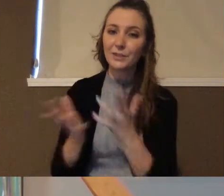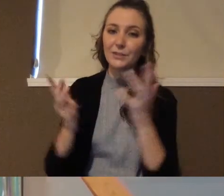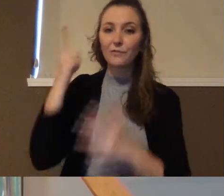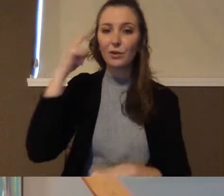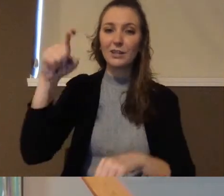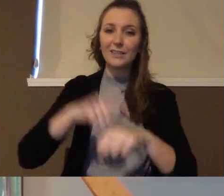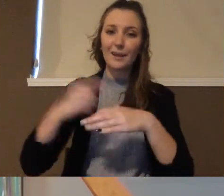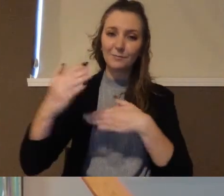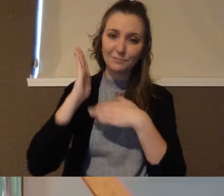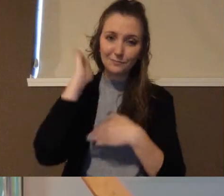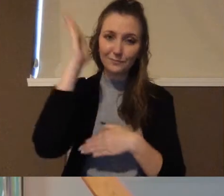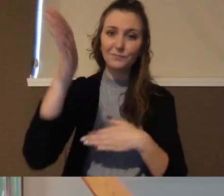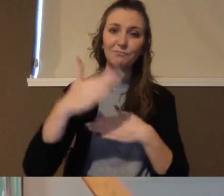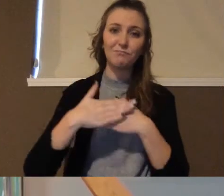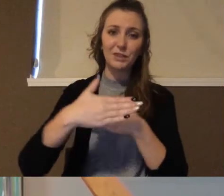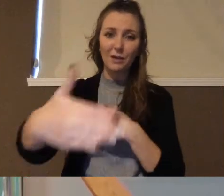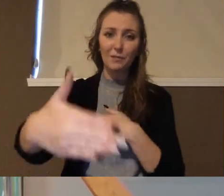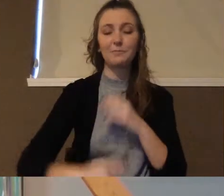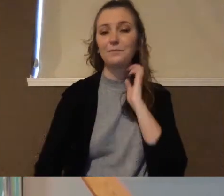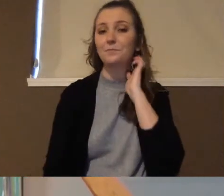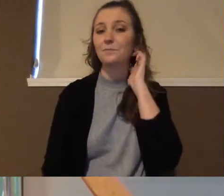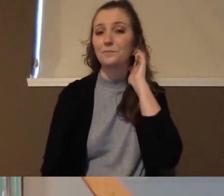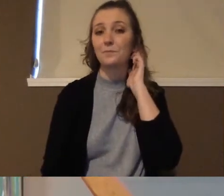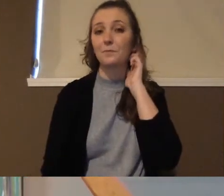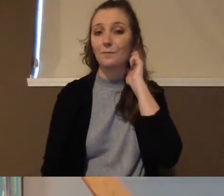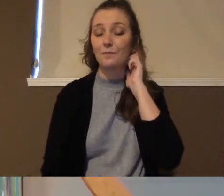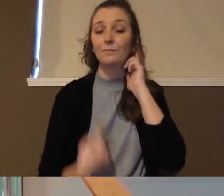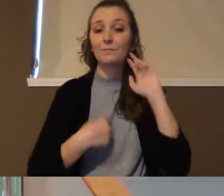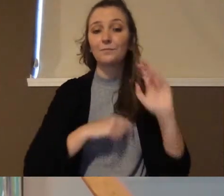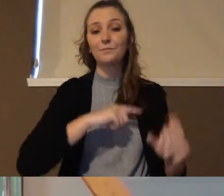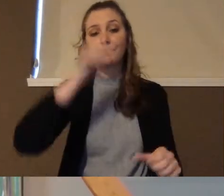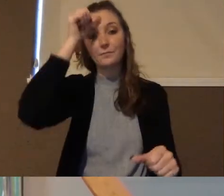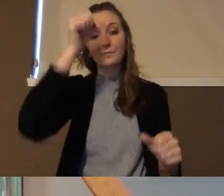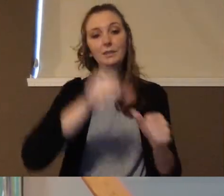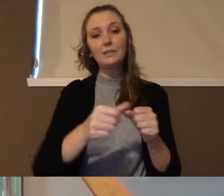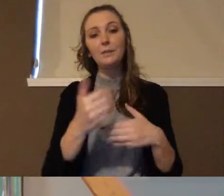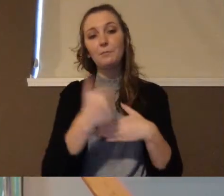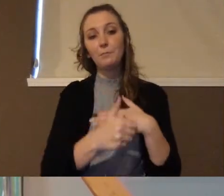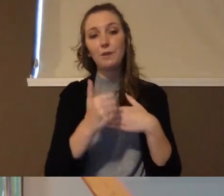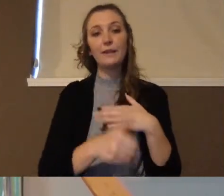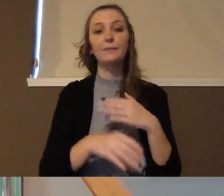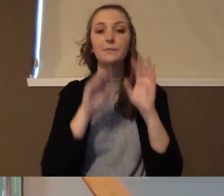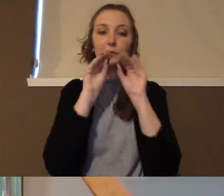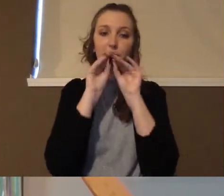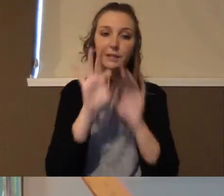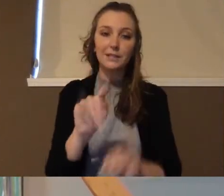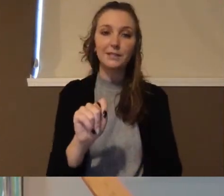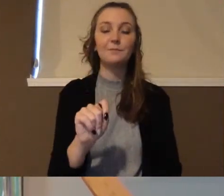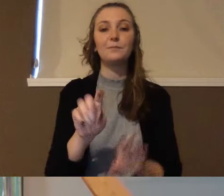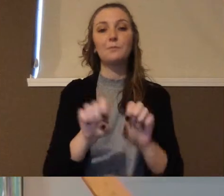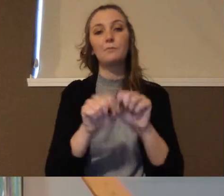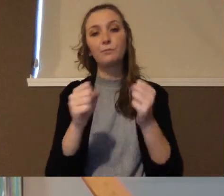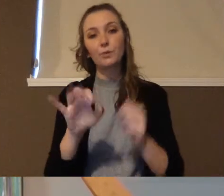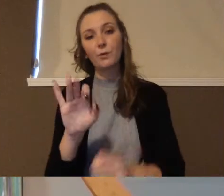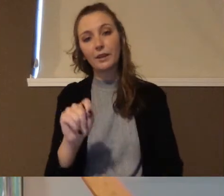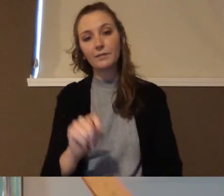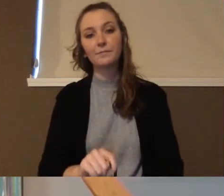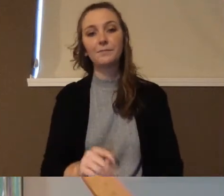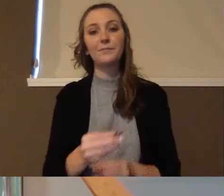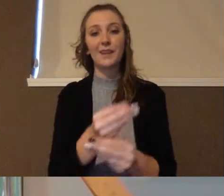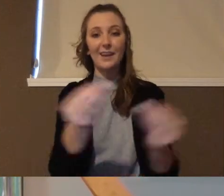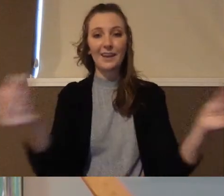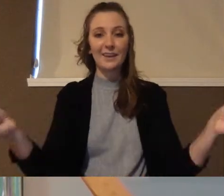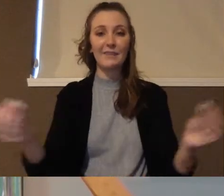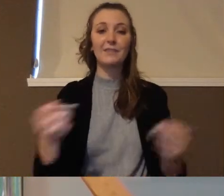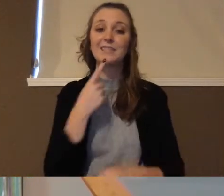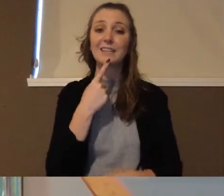come. We remember that he took bread, blessed it, broke it, and gave